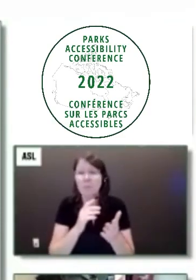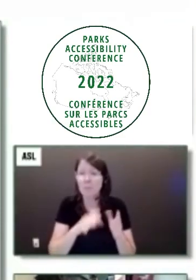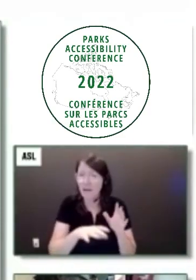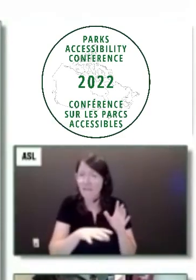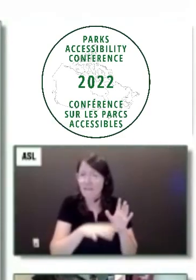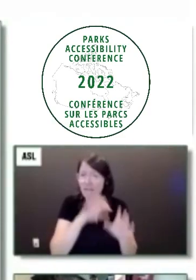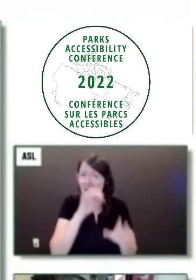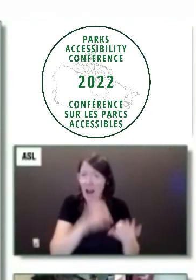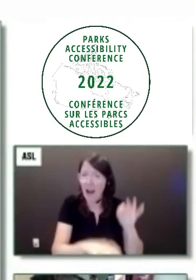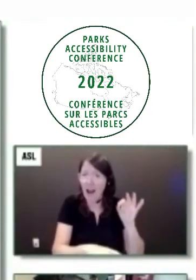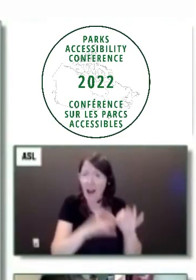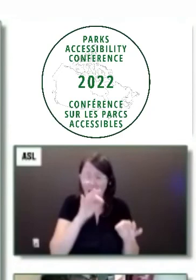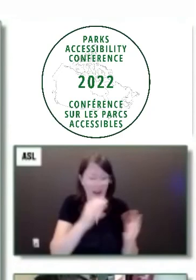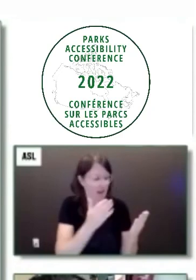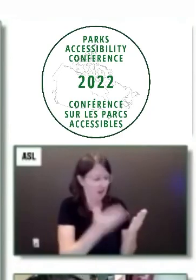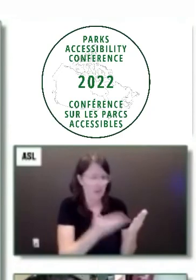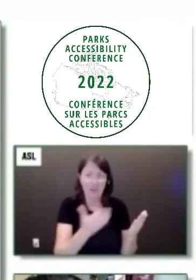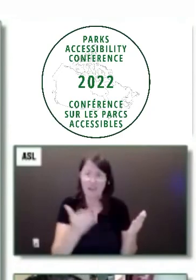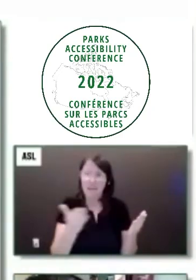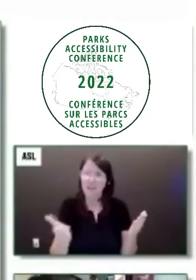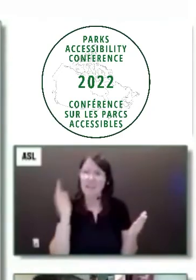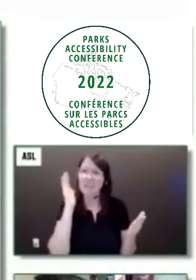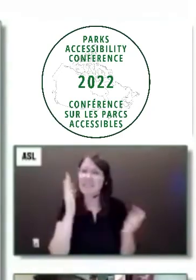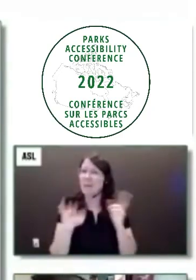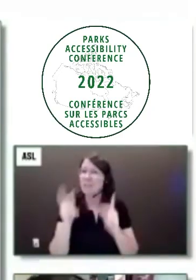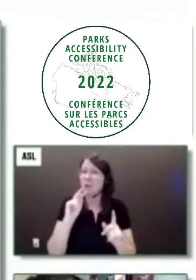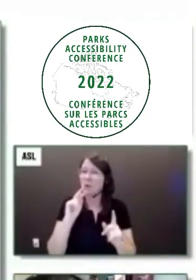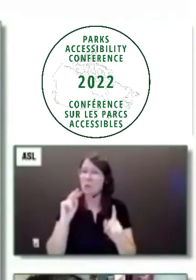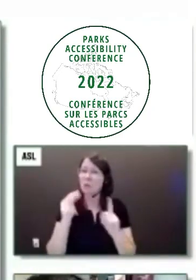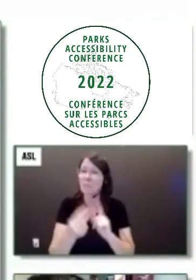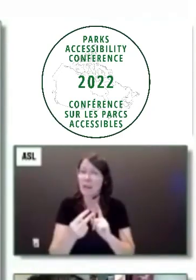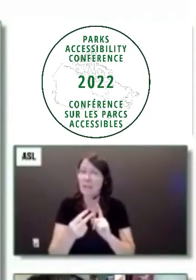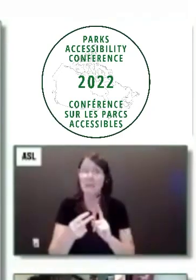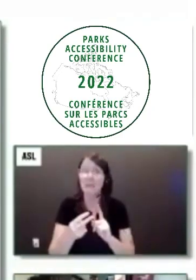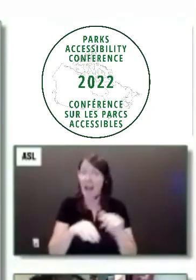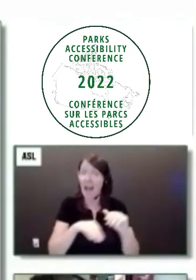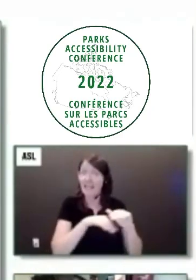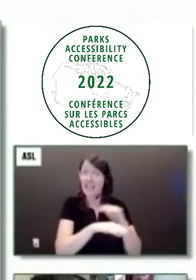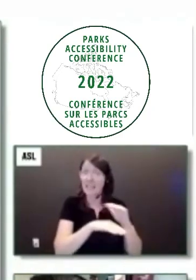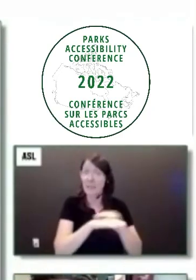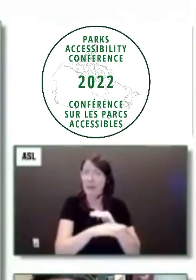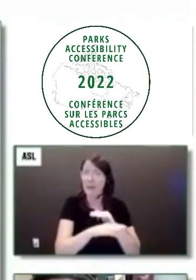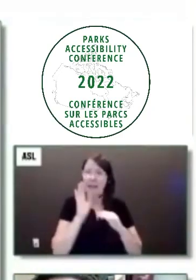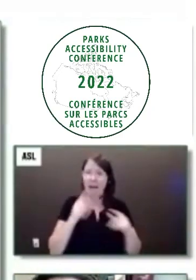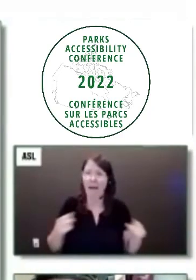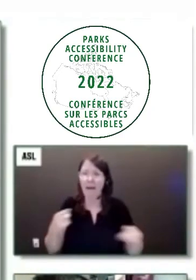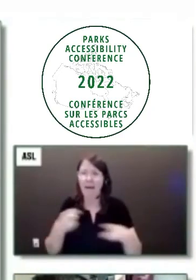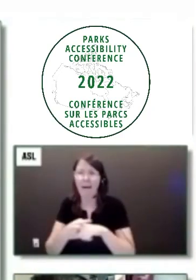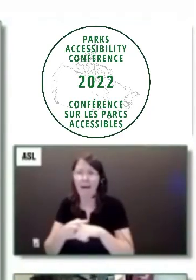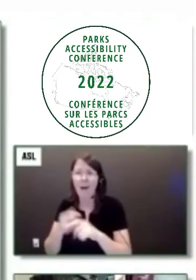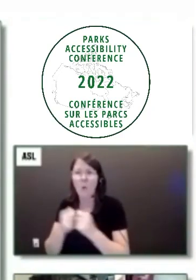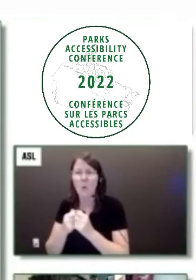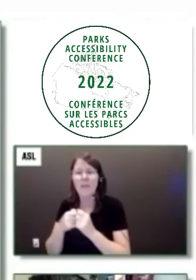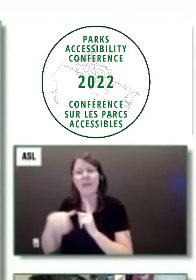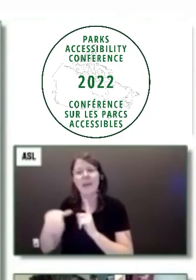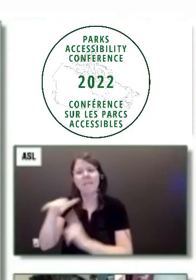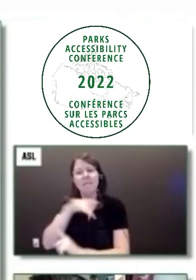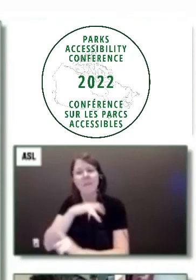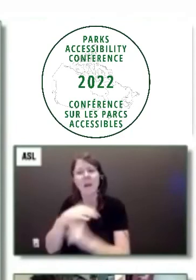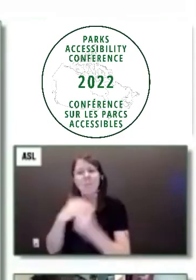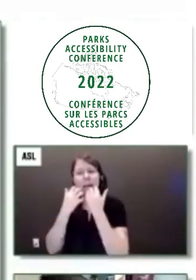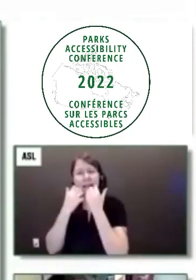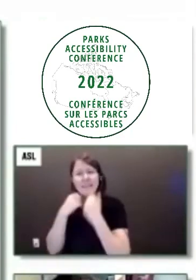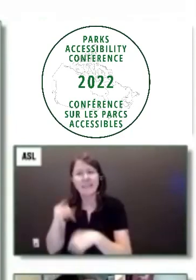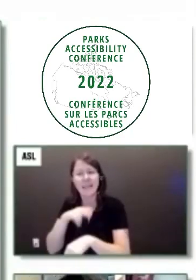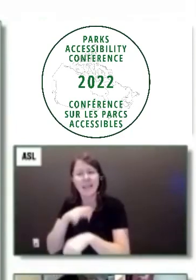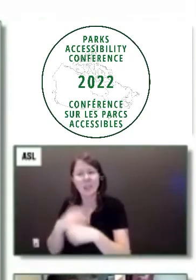that's a pretty antiquated and unsubstantiated view, but it seems to me that there's a lot of solutions work to do,